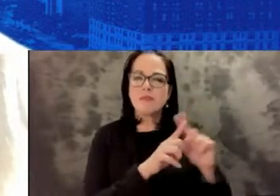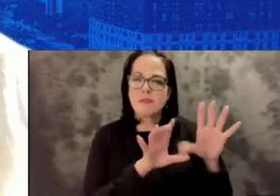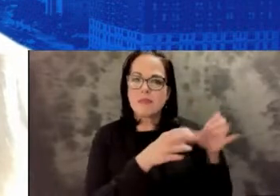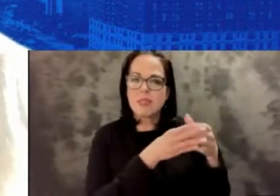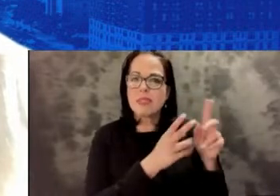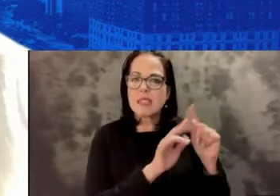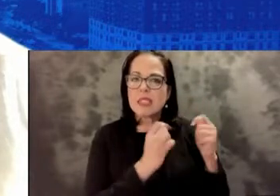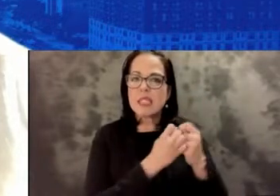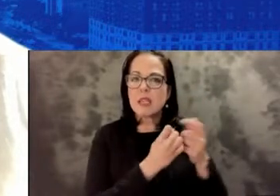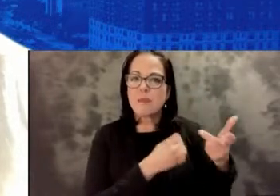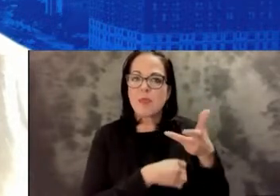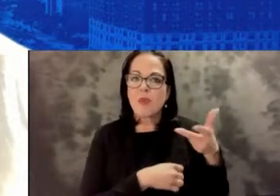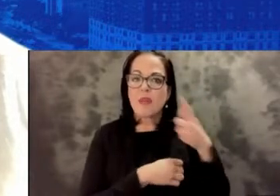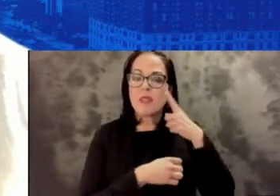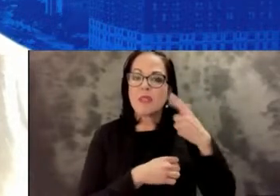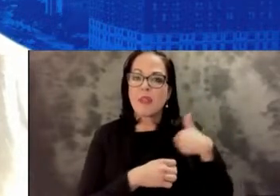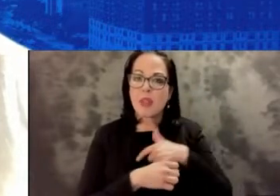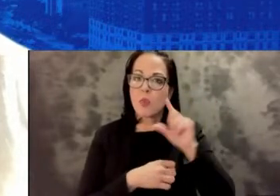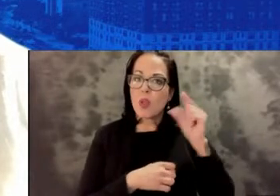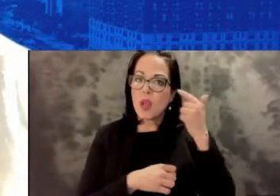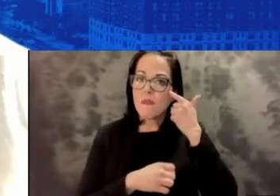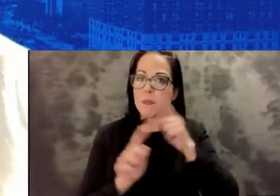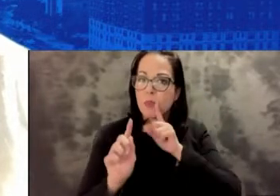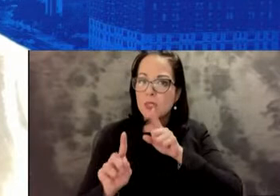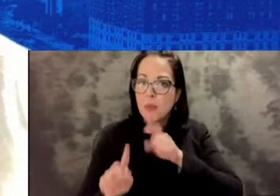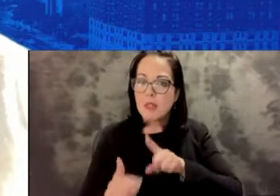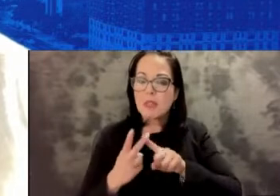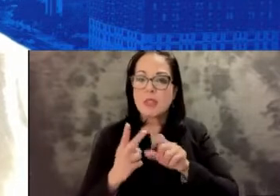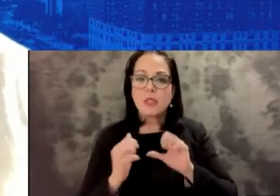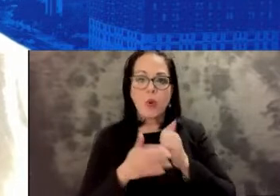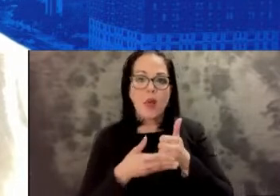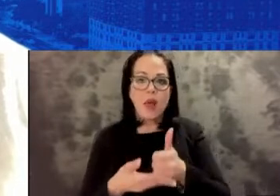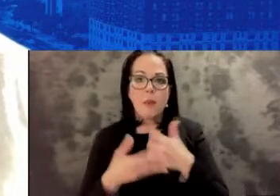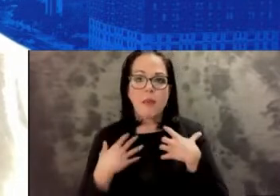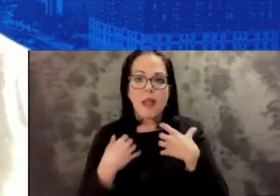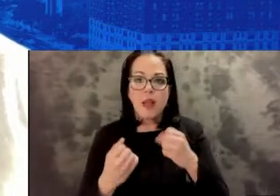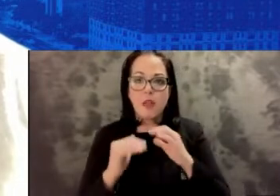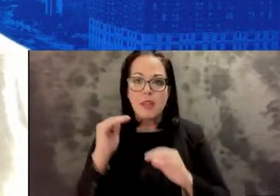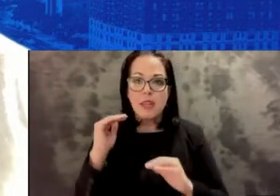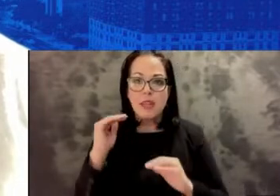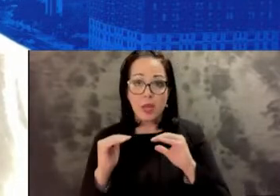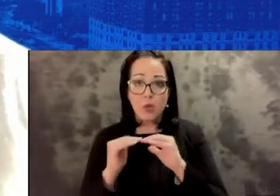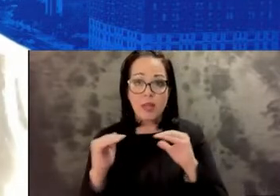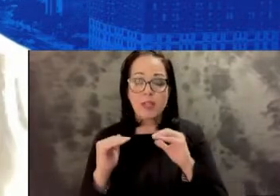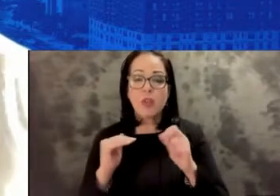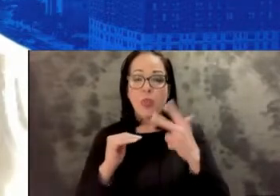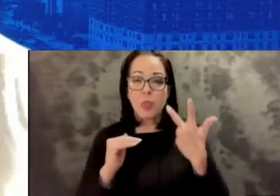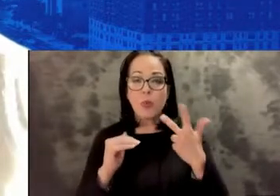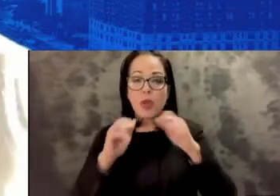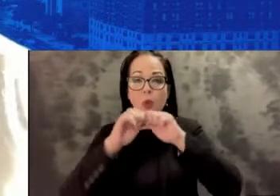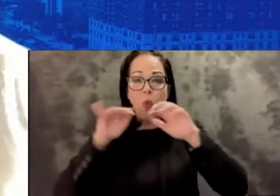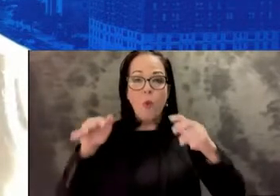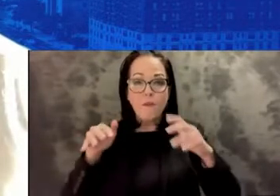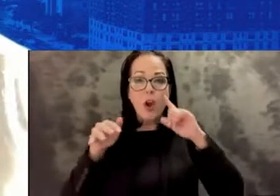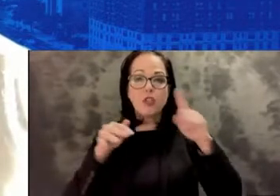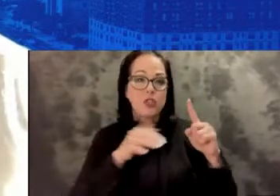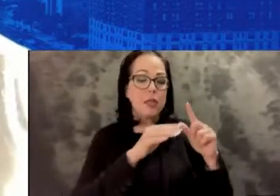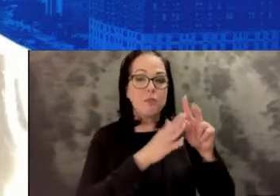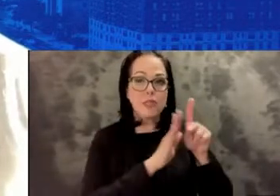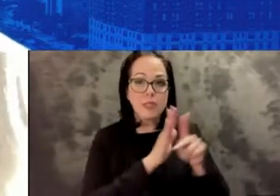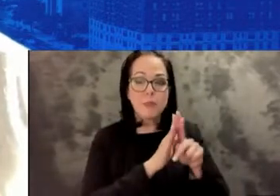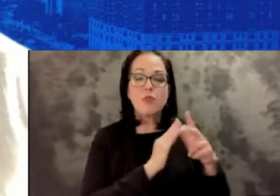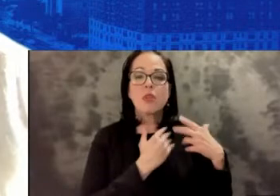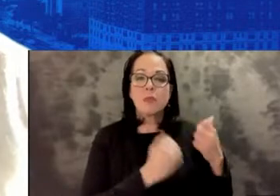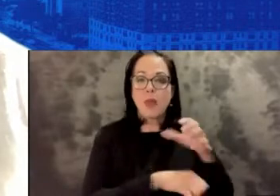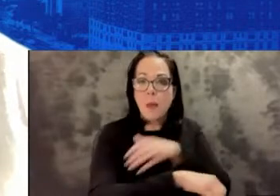level transformation of government responses to health inequities, and 3 overarching principles: structural, supportive, and